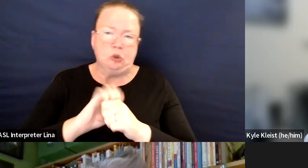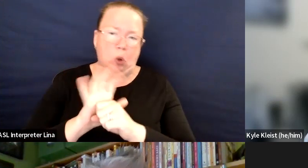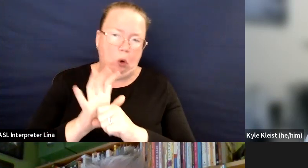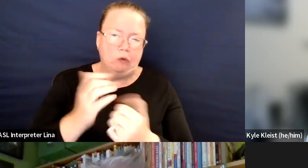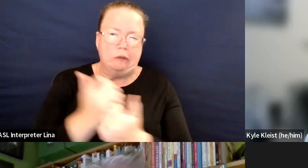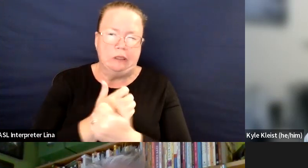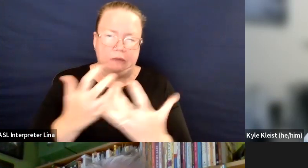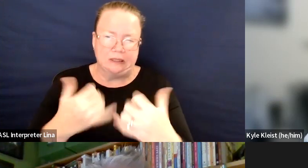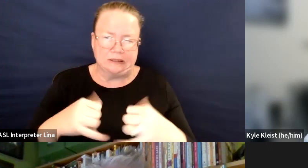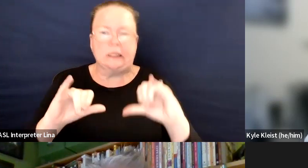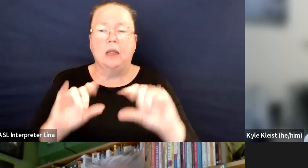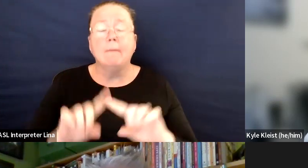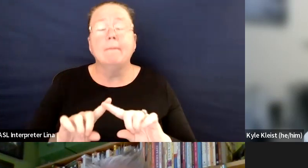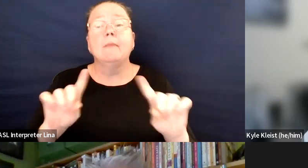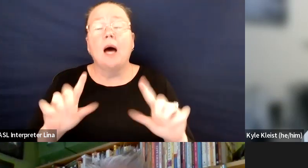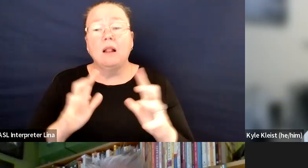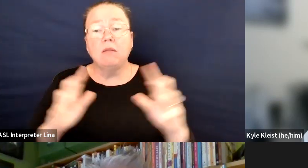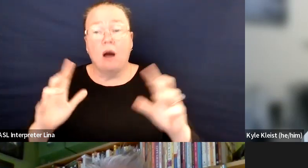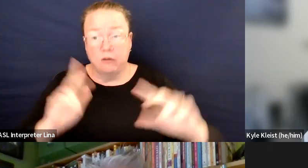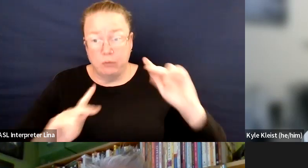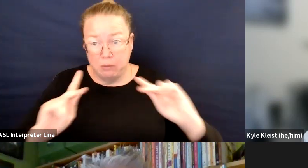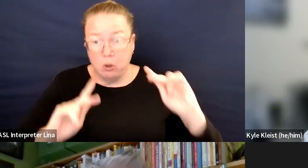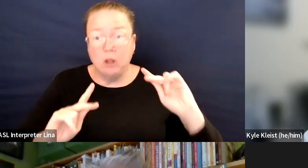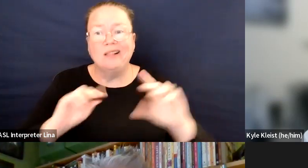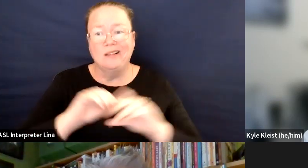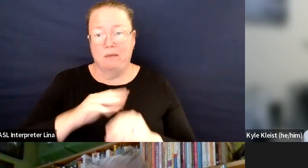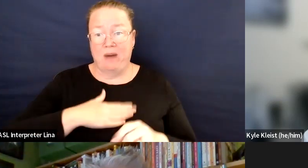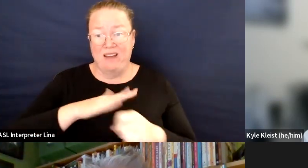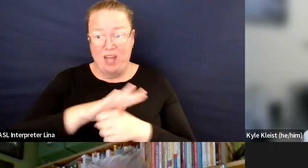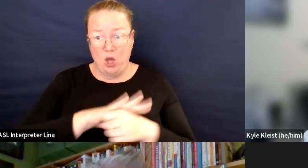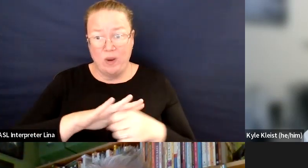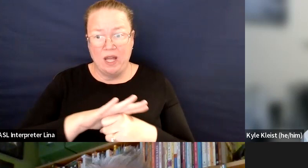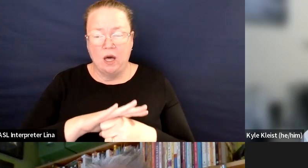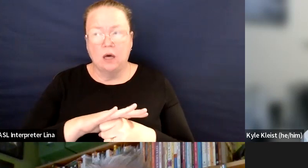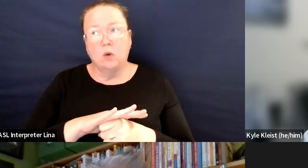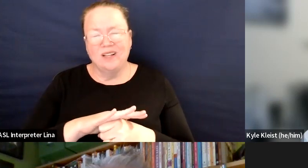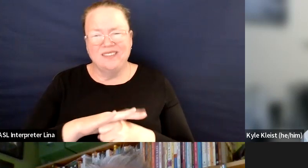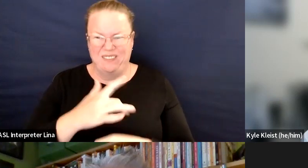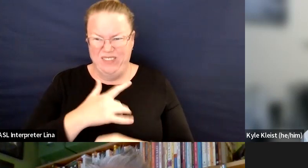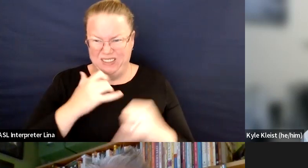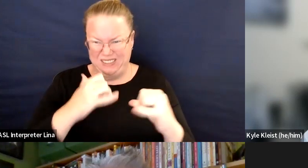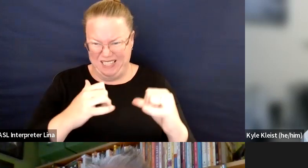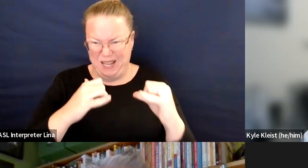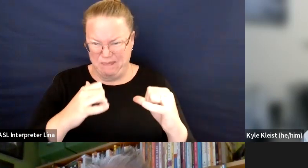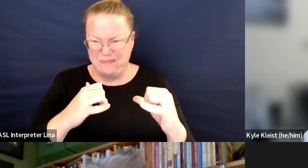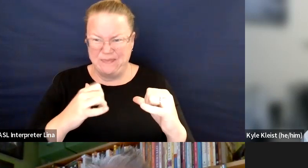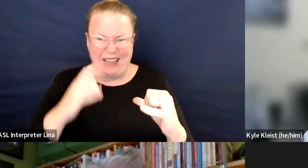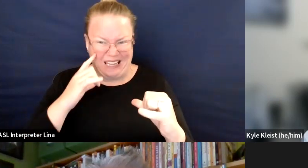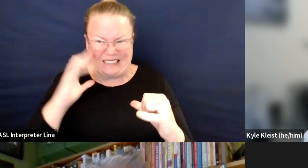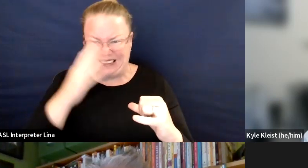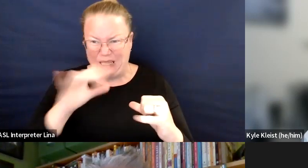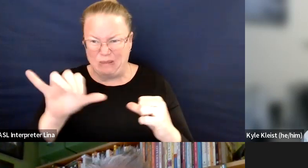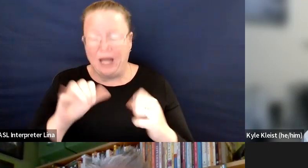that. And a lot of people in our area also kind of feel that way, it seems. Most of